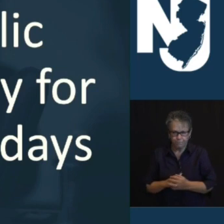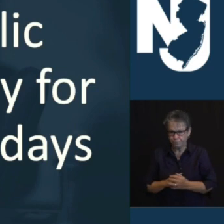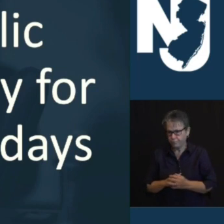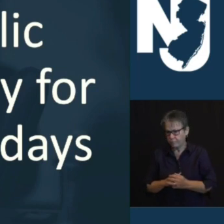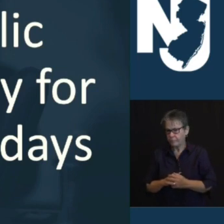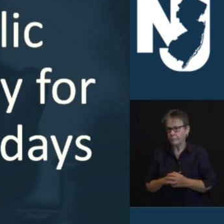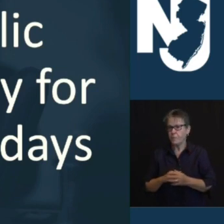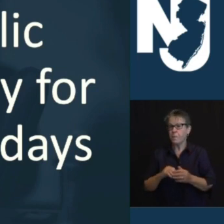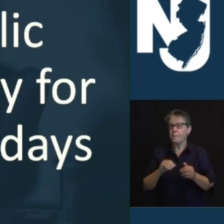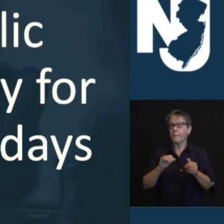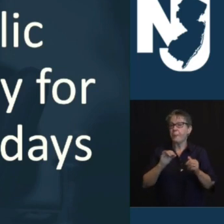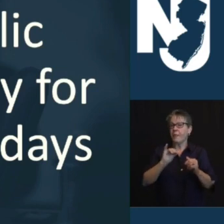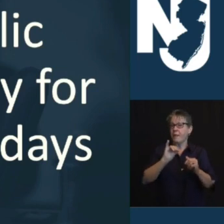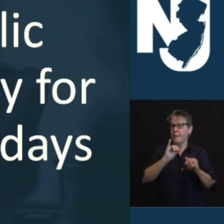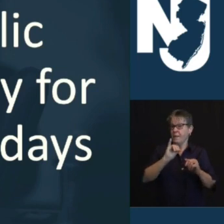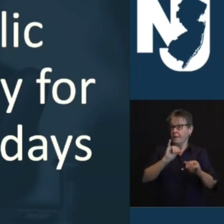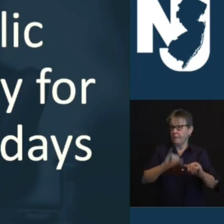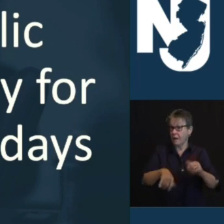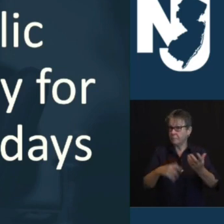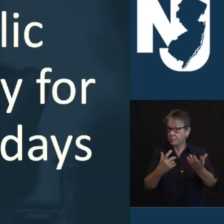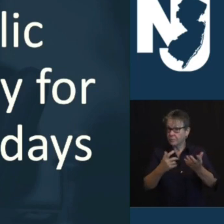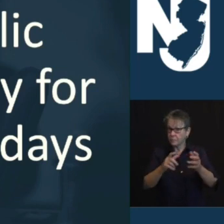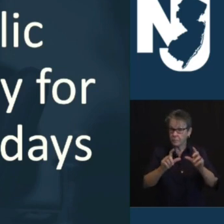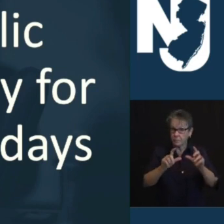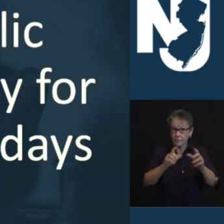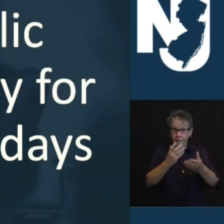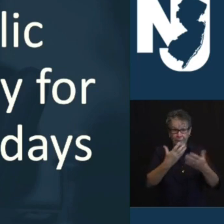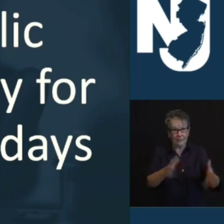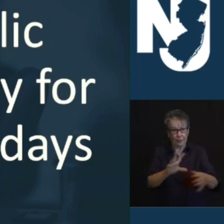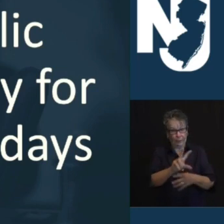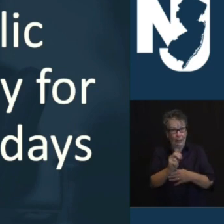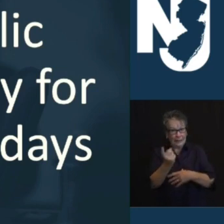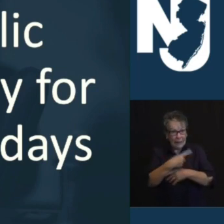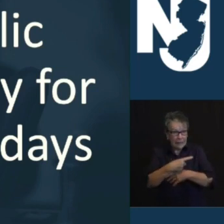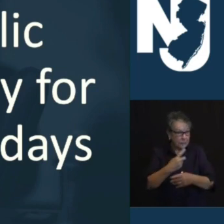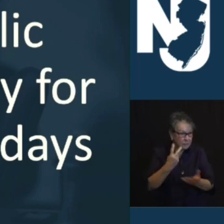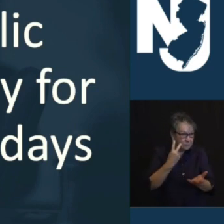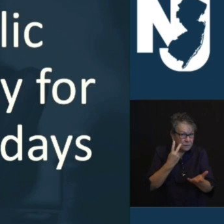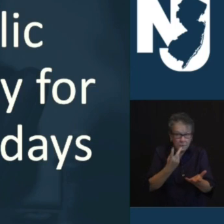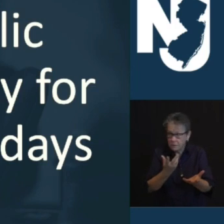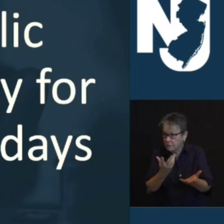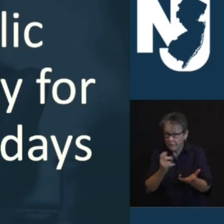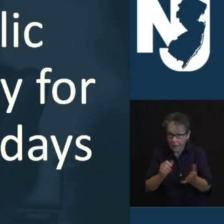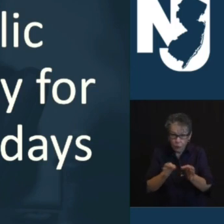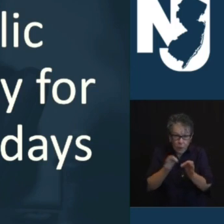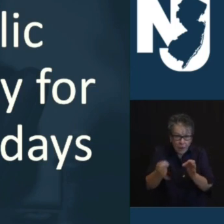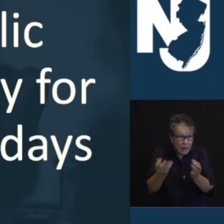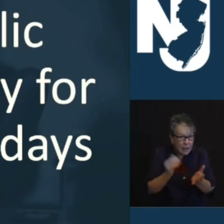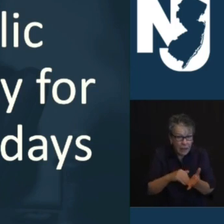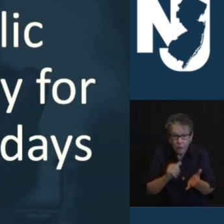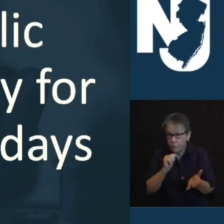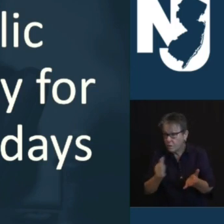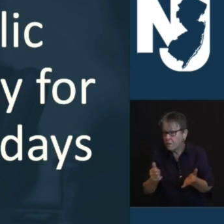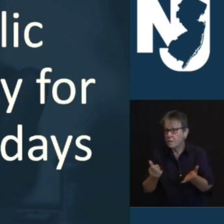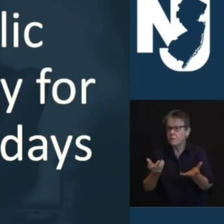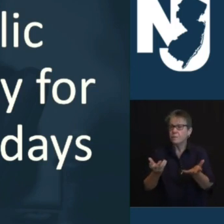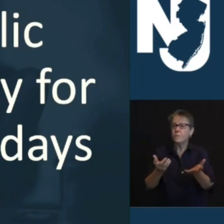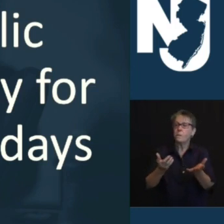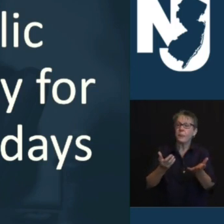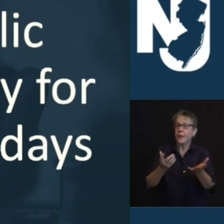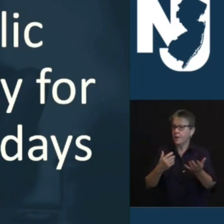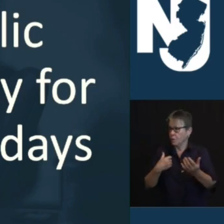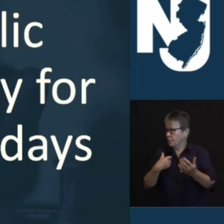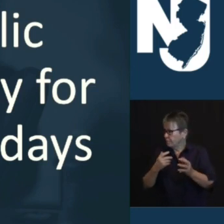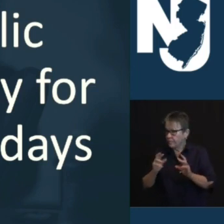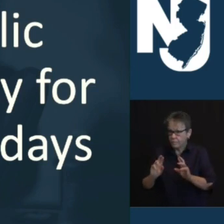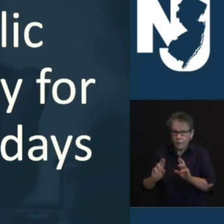30 days. And as we have also mentioned before, this action means that we continue to be vigilant and prepared and ready to act.